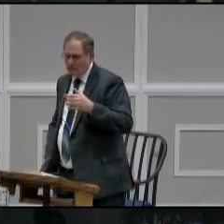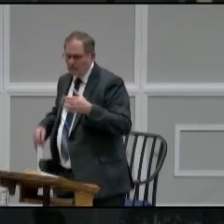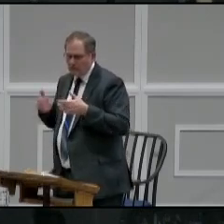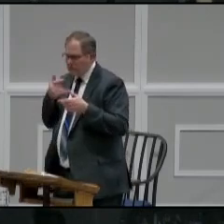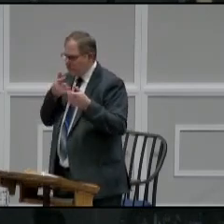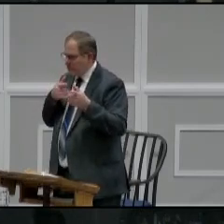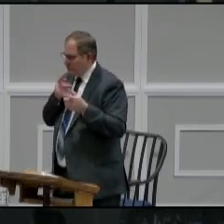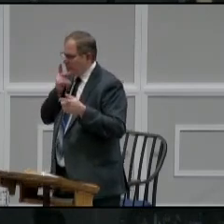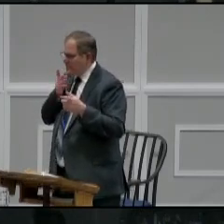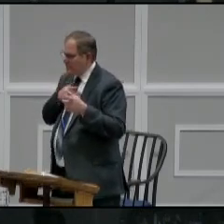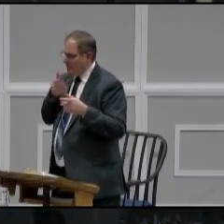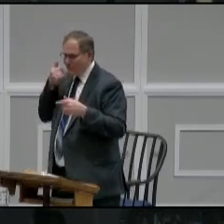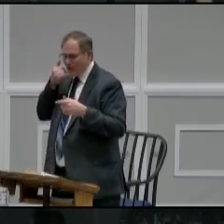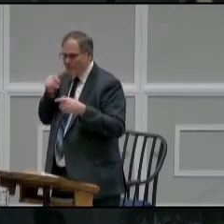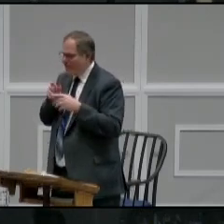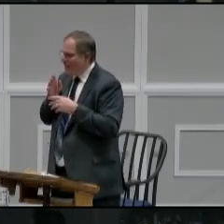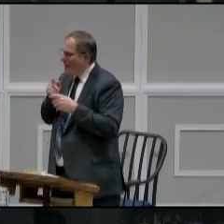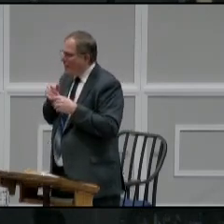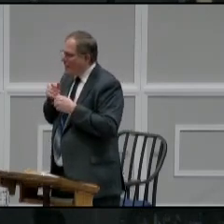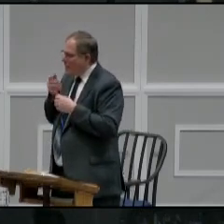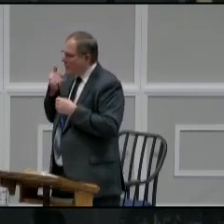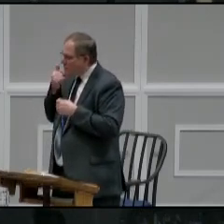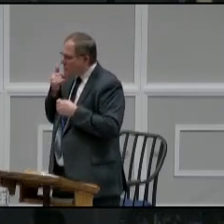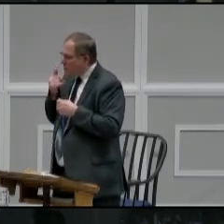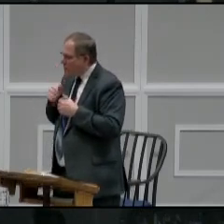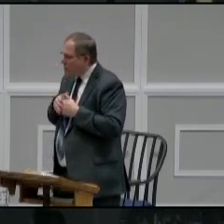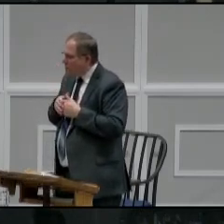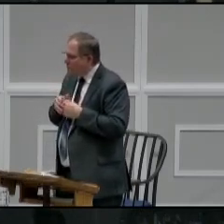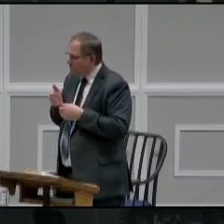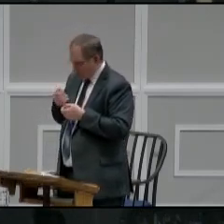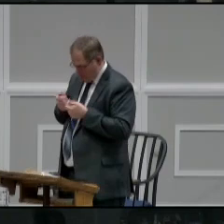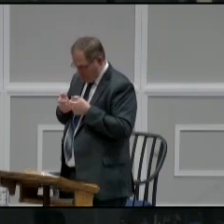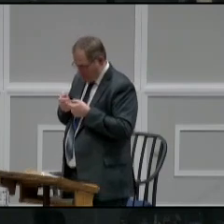May God help us. What gets you excited?